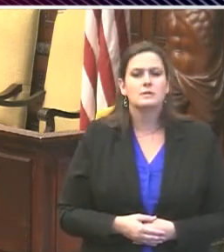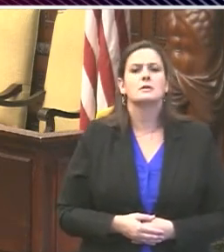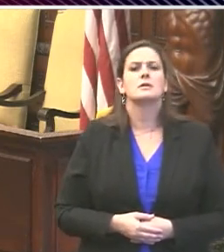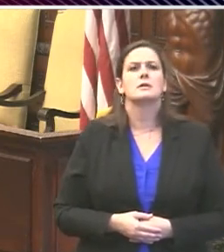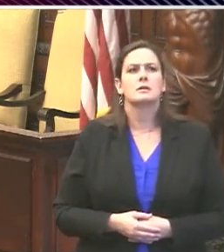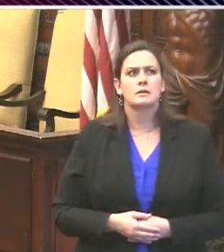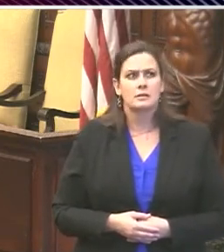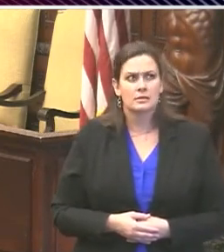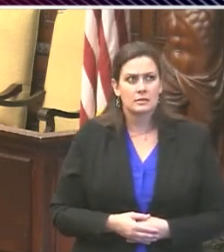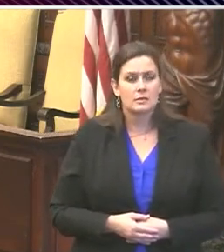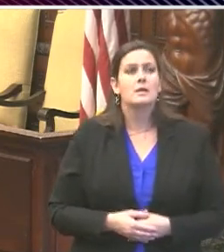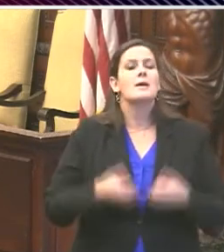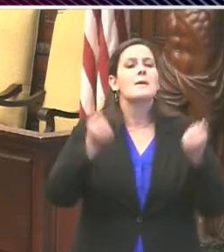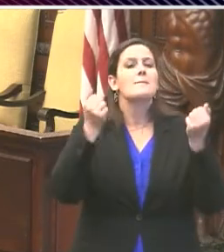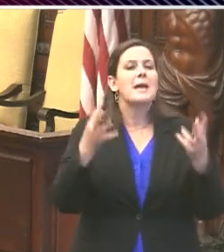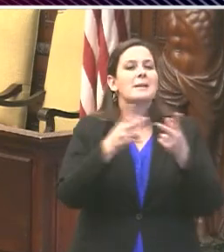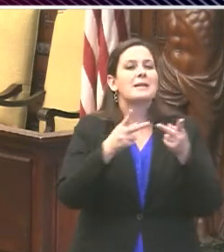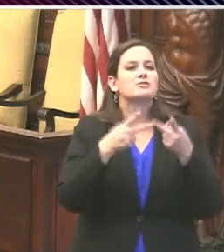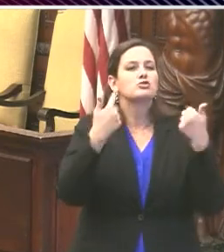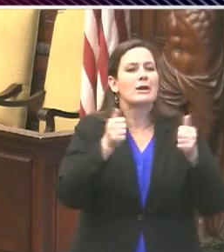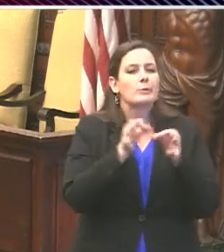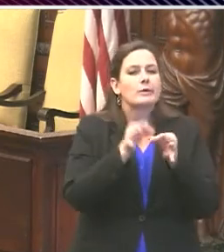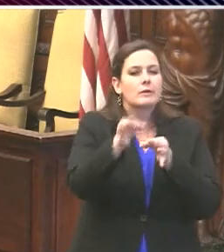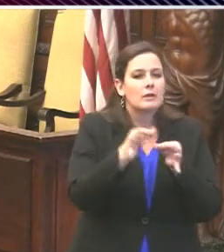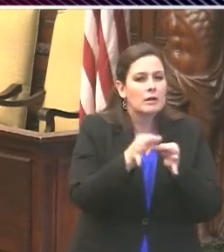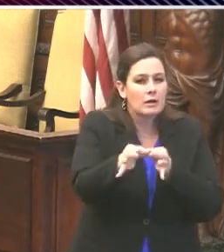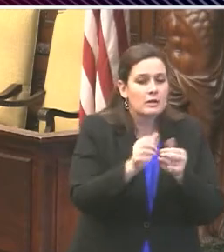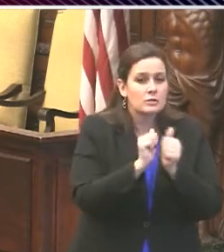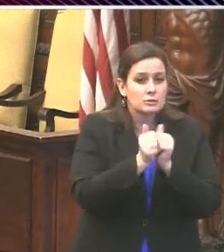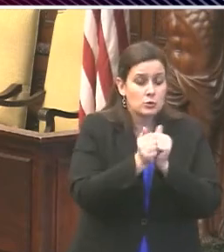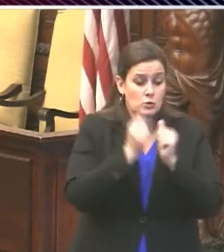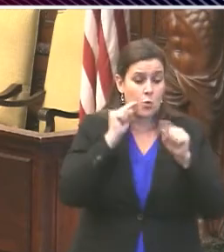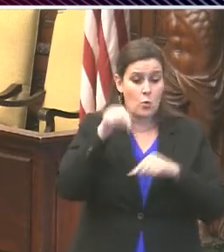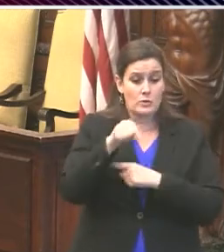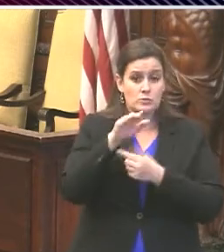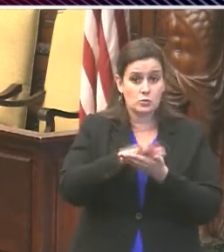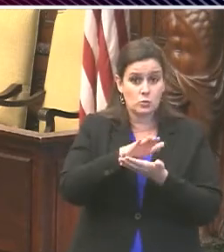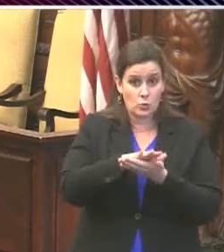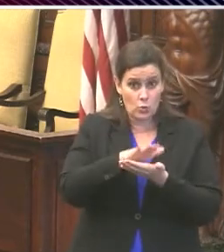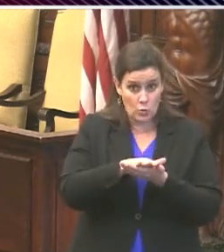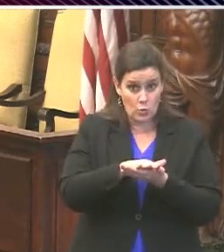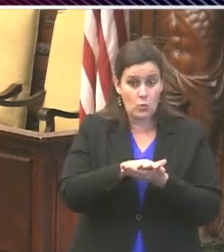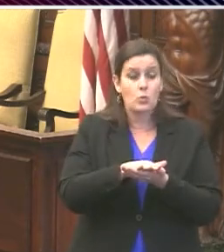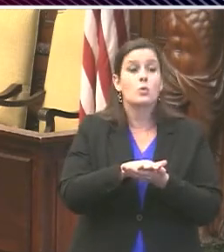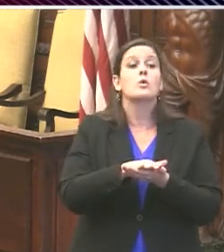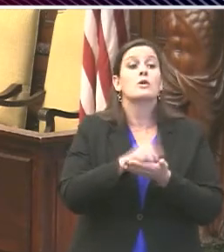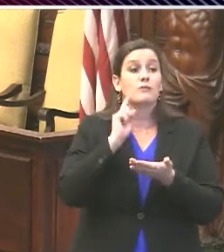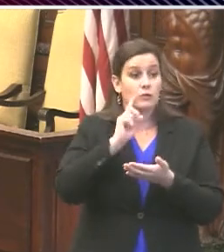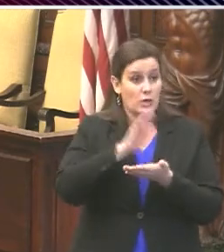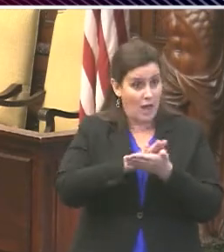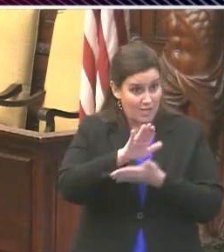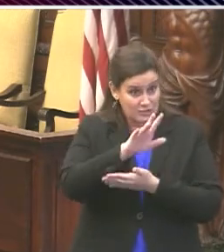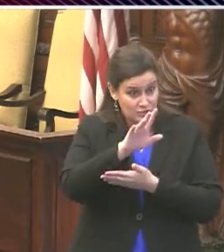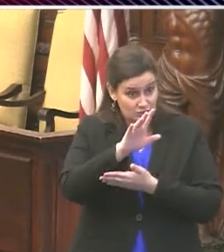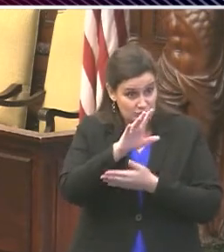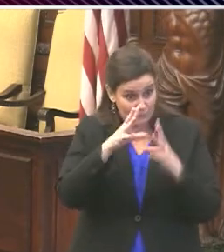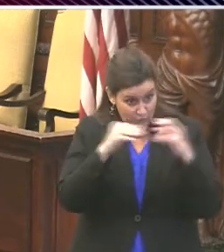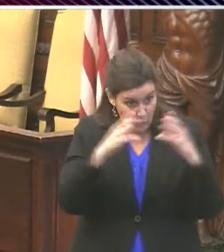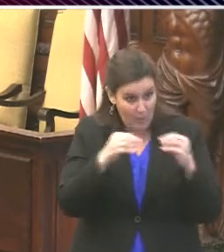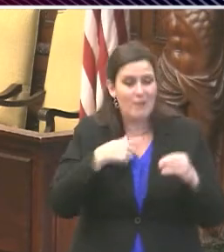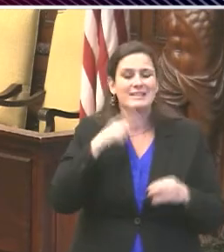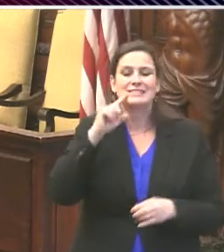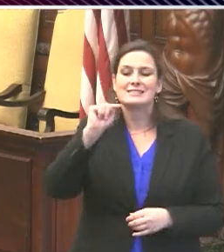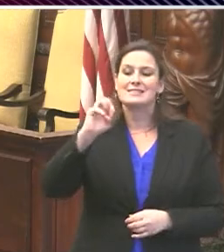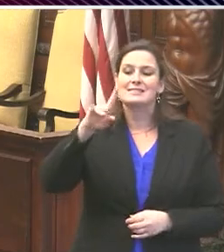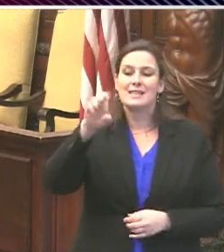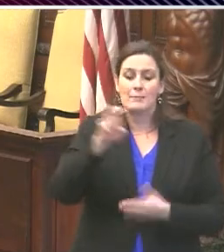decided to postpone their sports, the only Division I school here in Philadelphia for major college football is Temple University. Do you recommend to them that they should